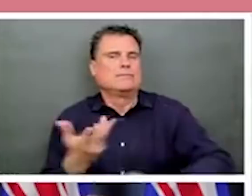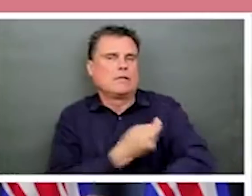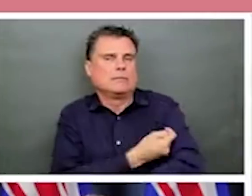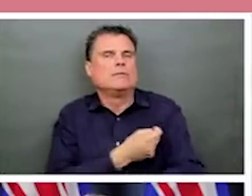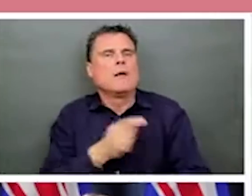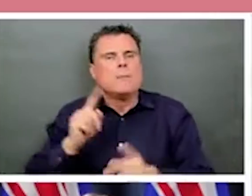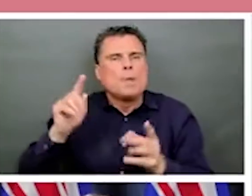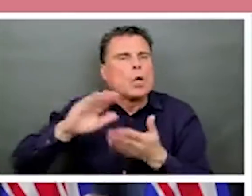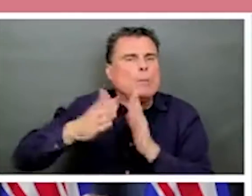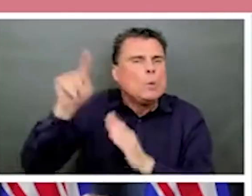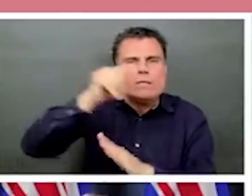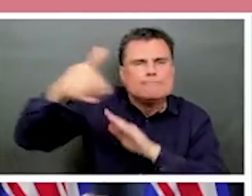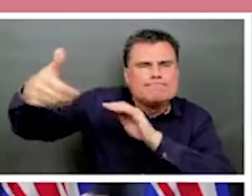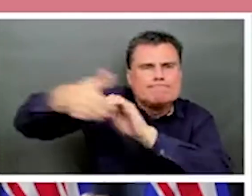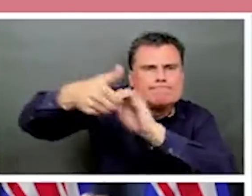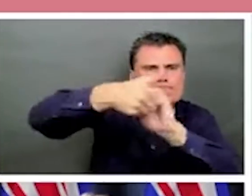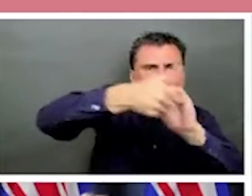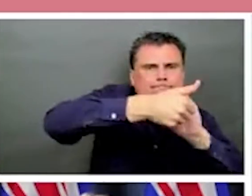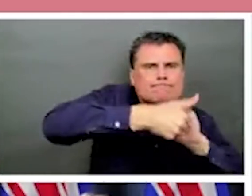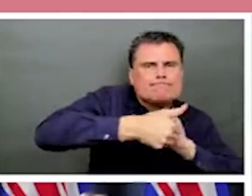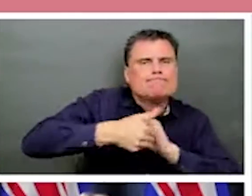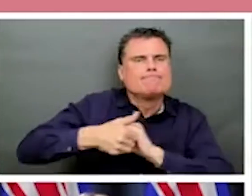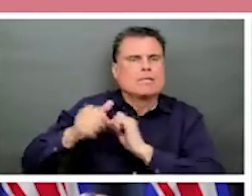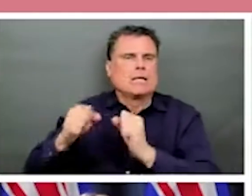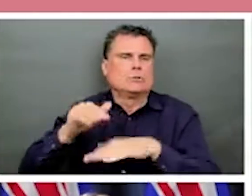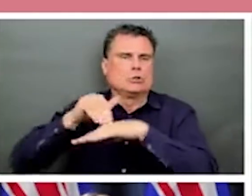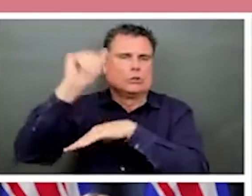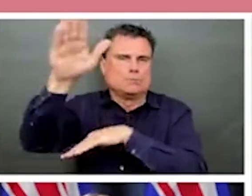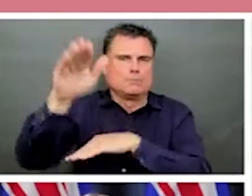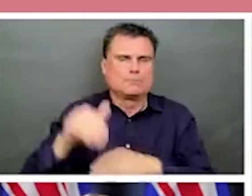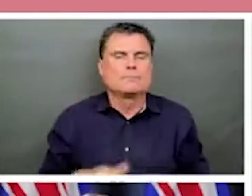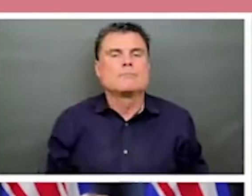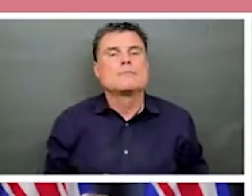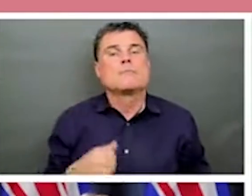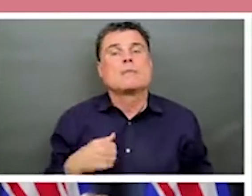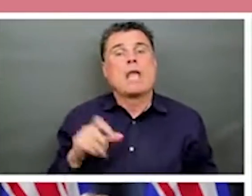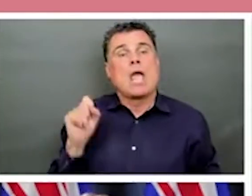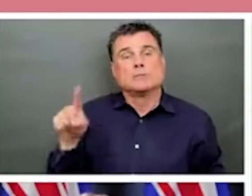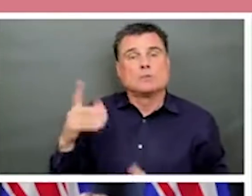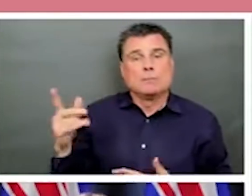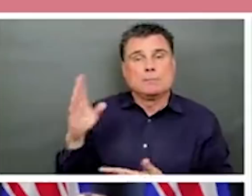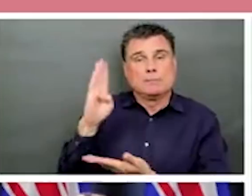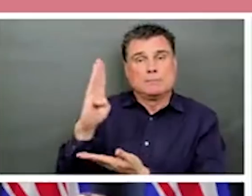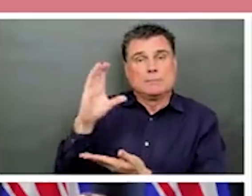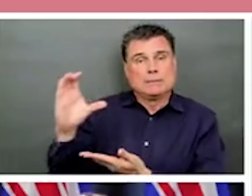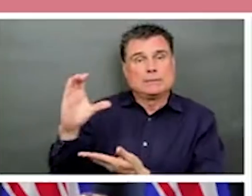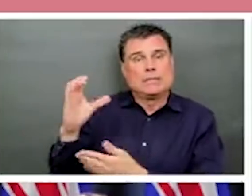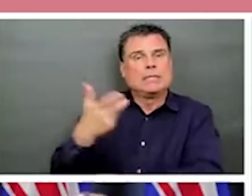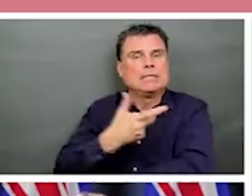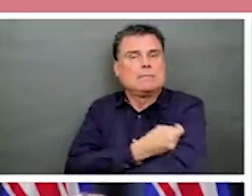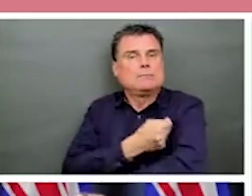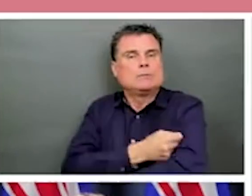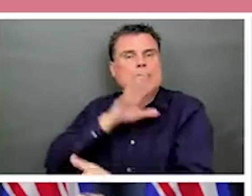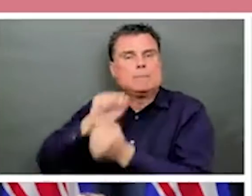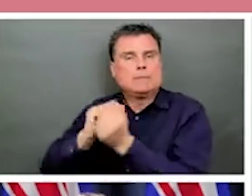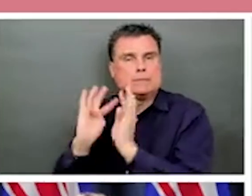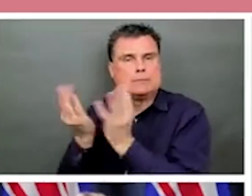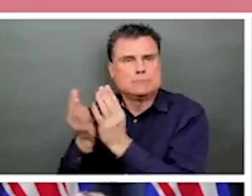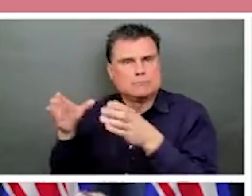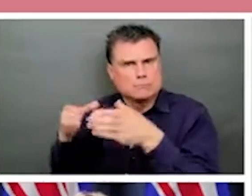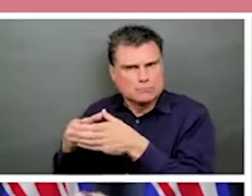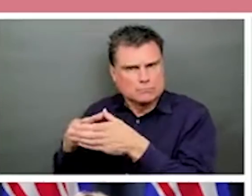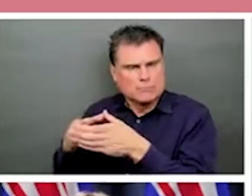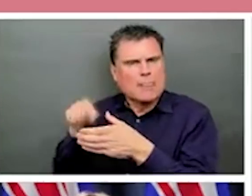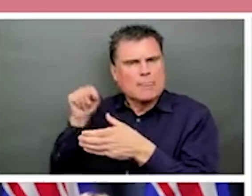I have asked and tasked our BC Immunization Committee with looking at all of the recommendations that we have from